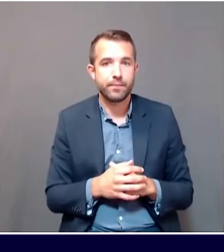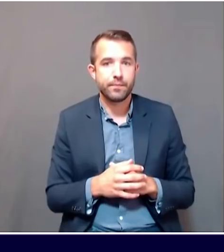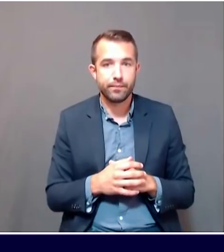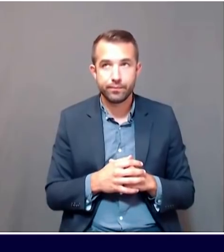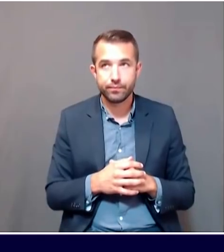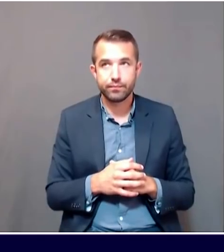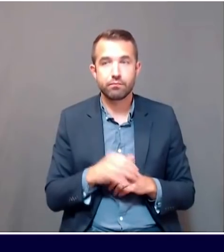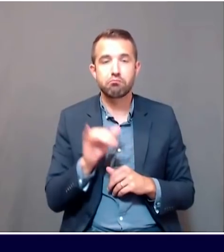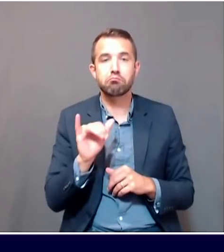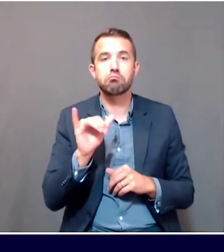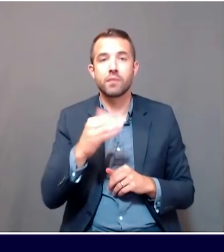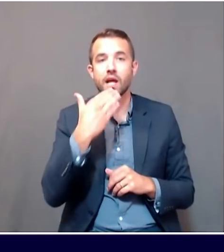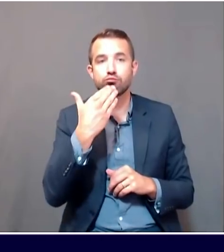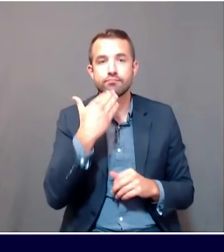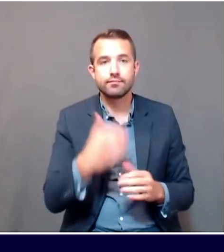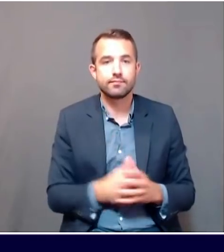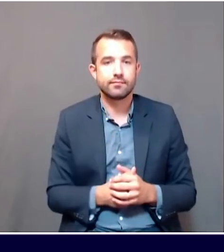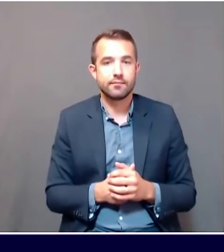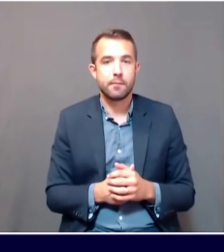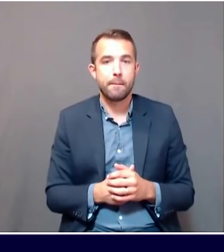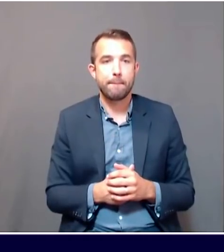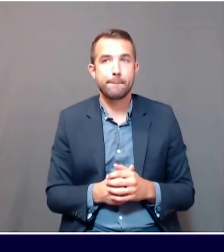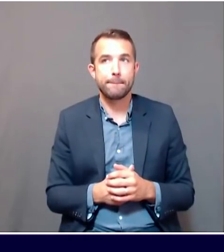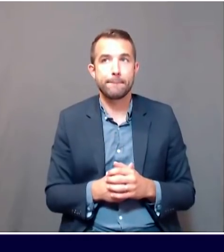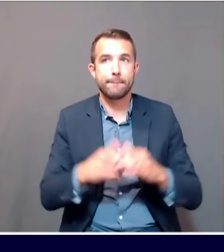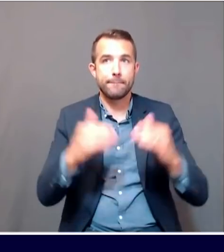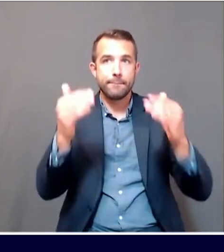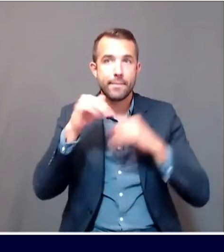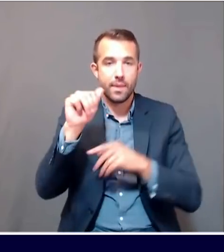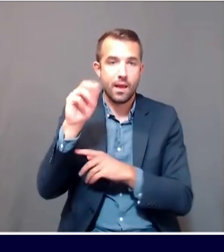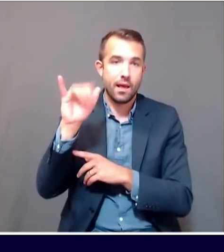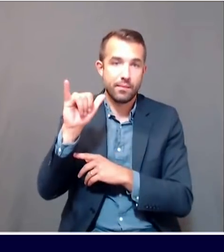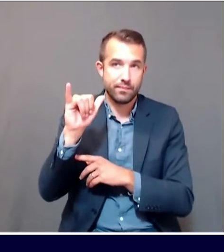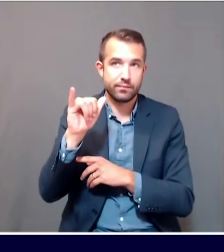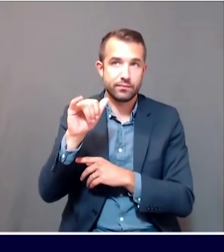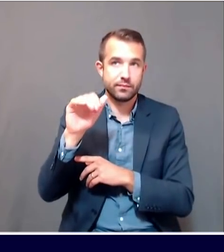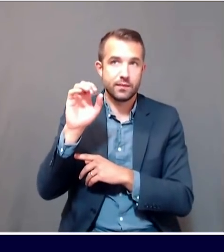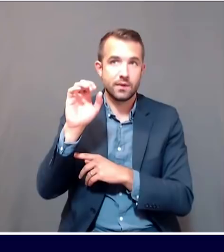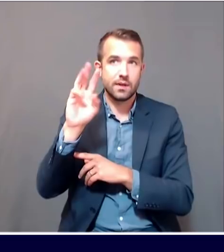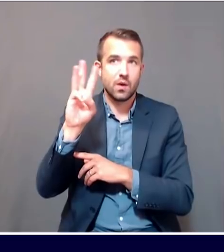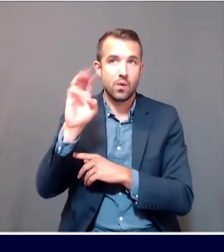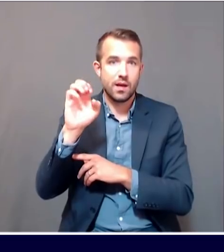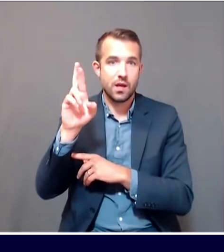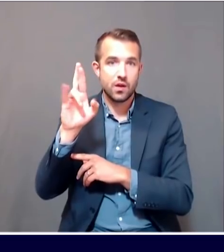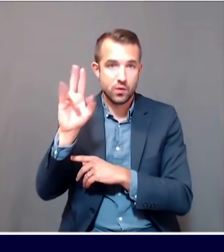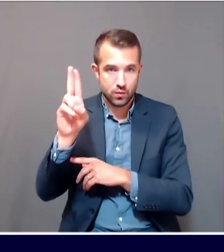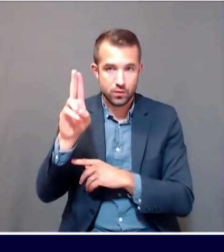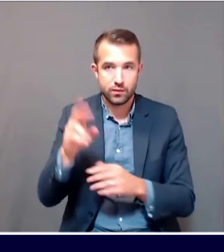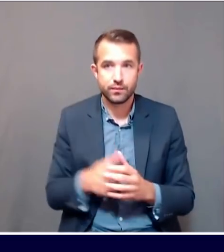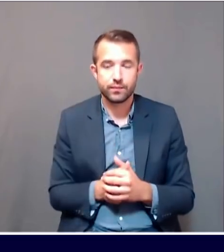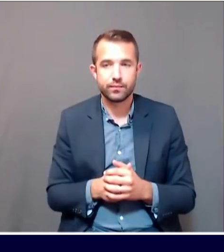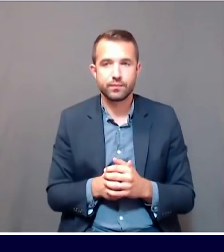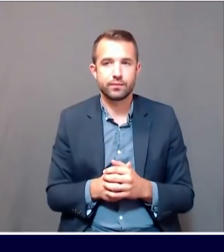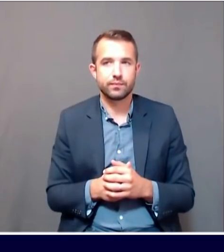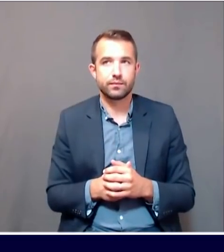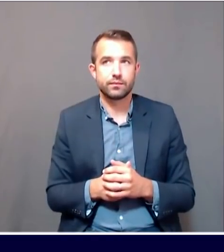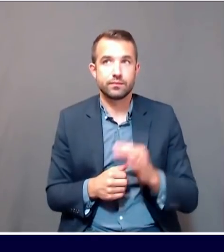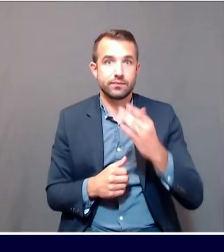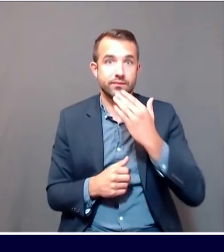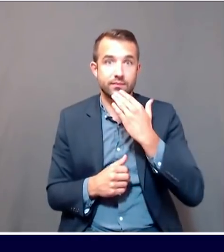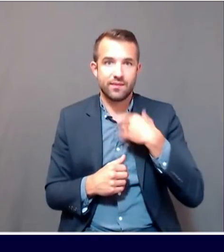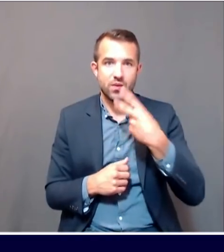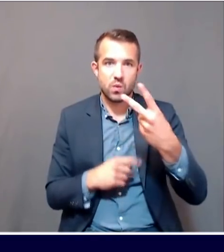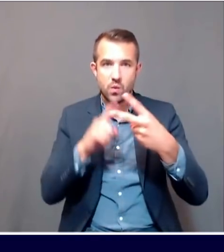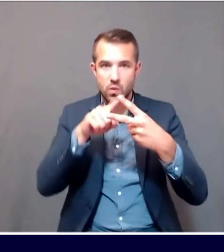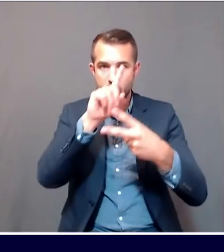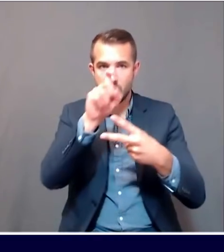bet. I'm going to turn next to Amy Brown at WERU. Thank you, Dr. Shah. I have two questions